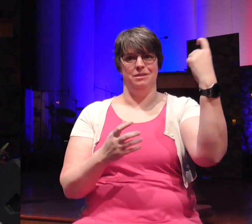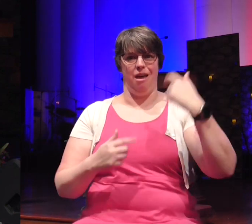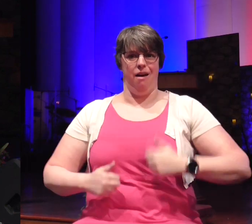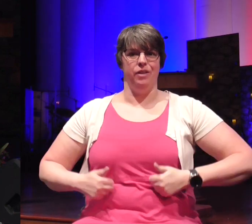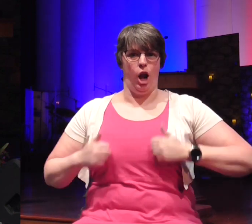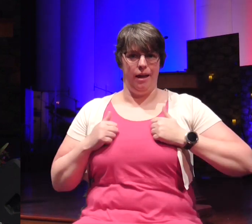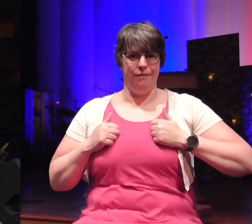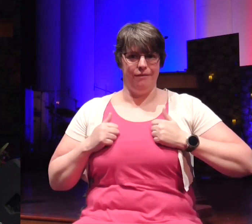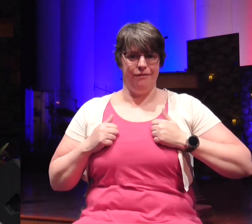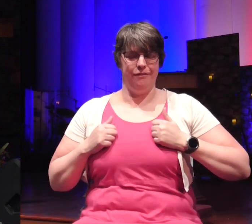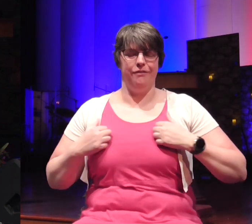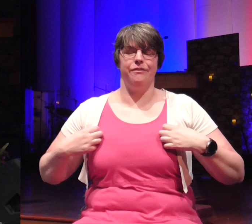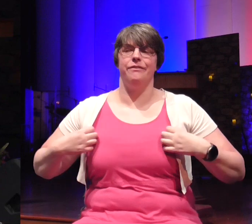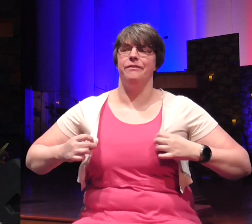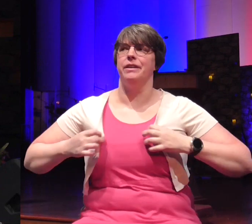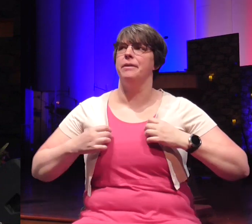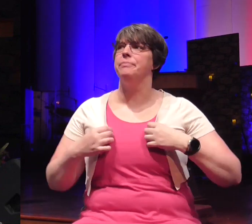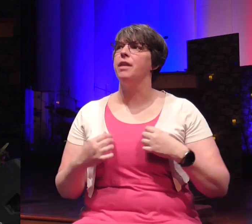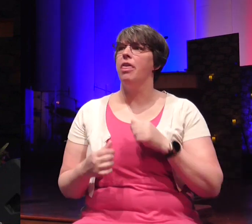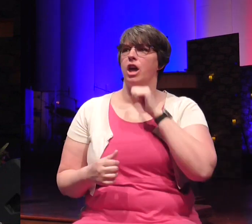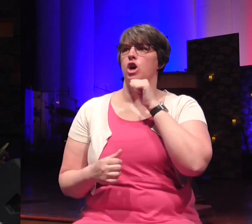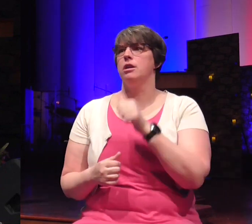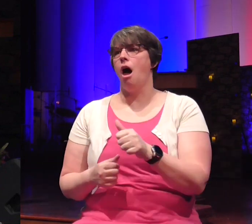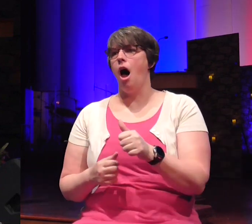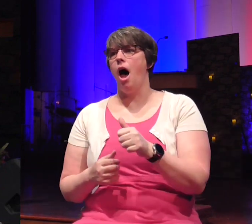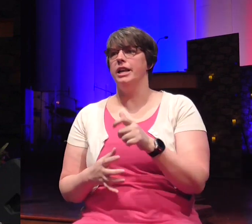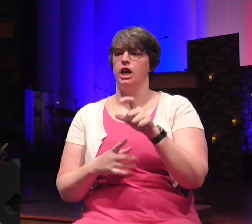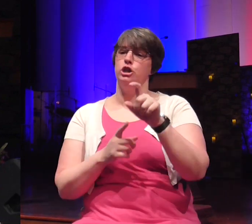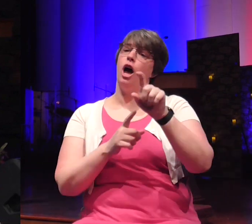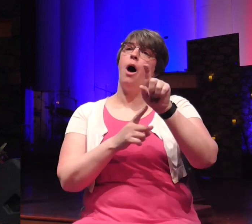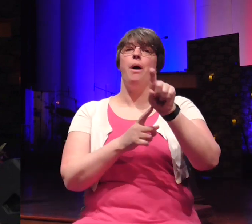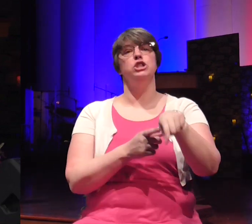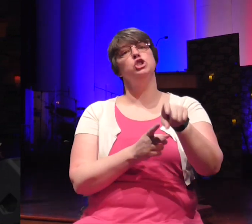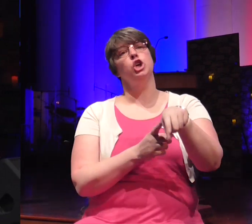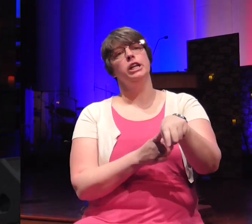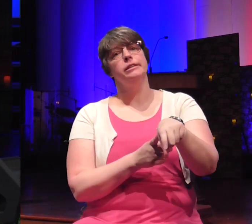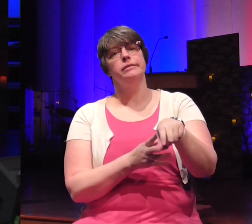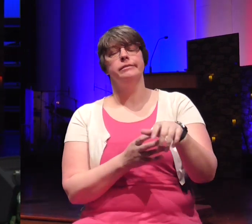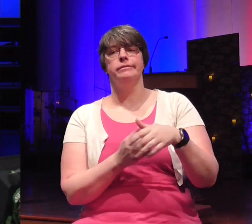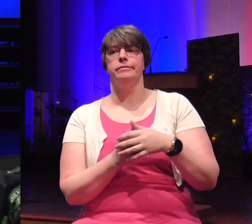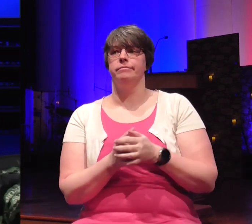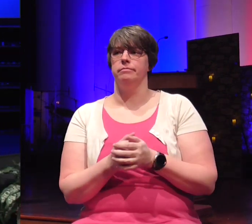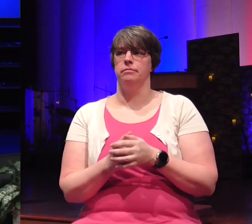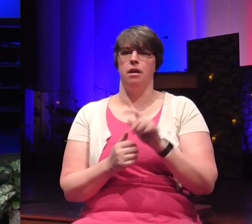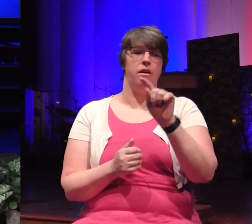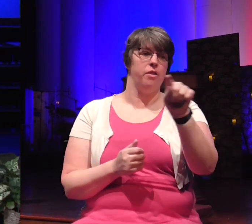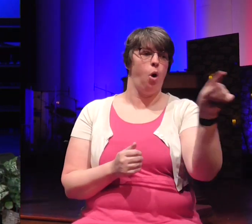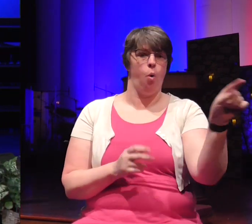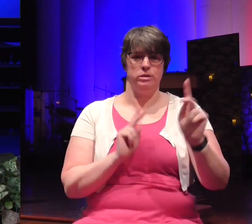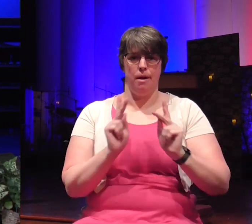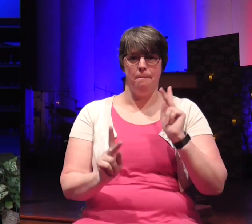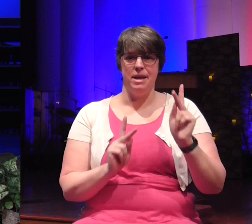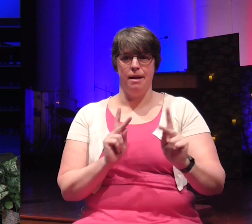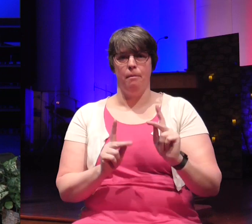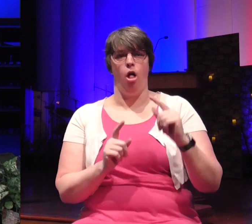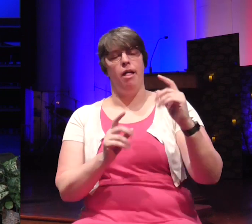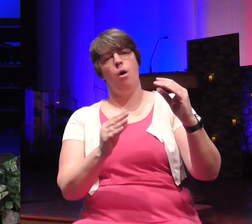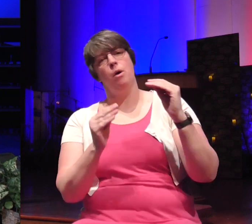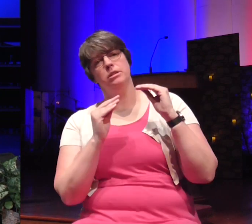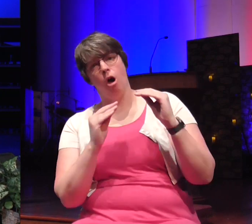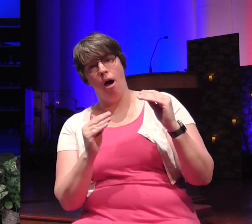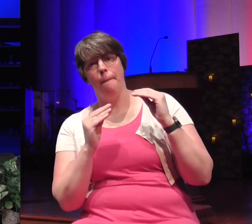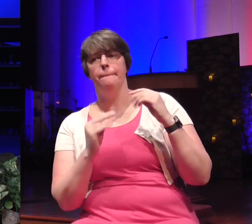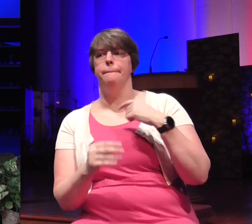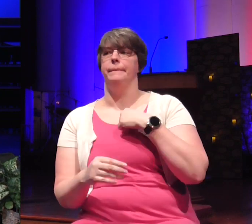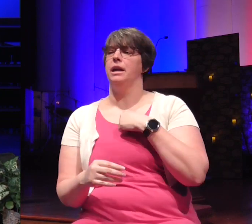The dreams that are not a bunch of the shoulds that other people and what we've been taught over the years, but the